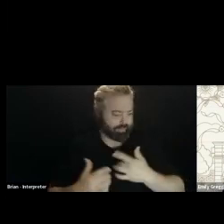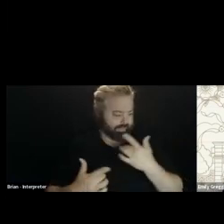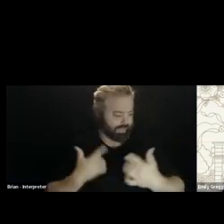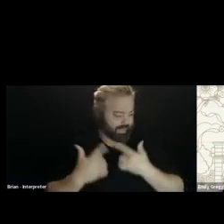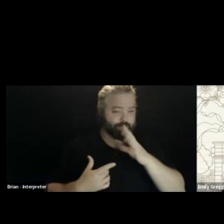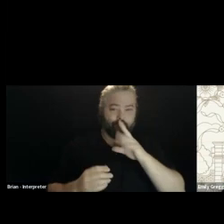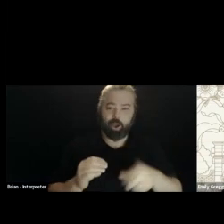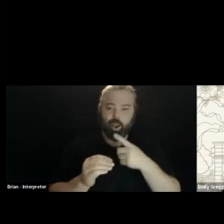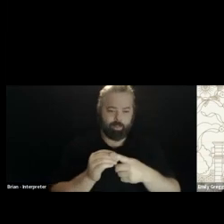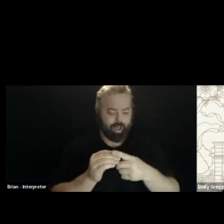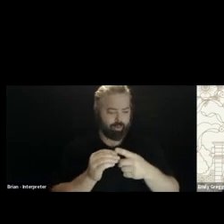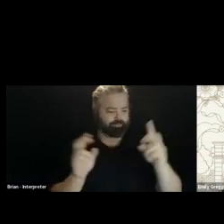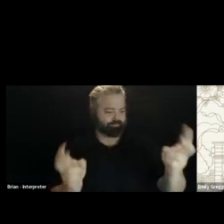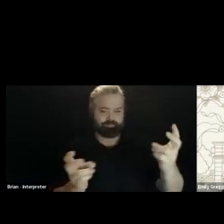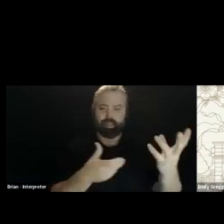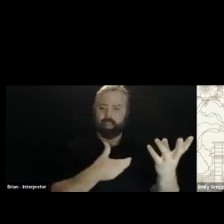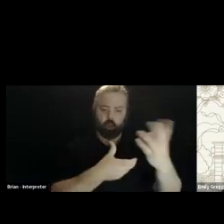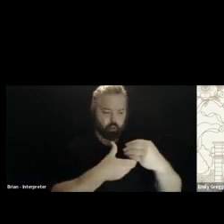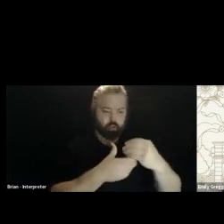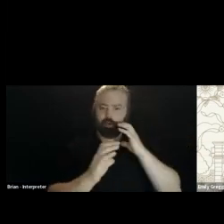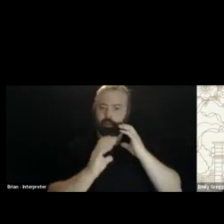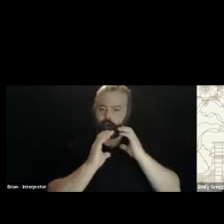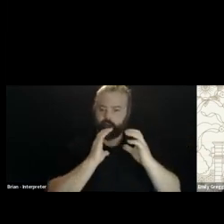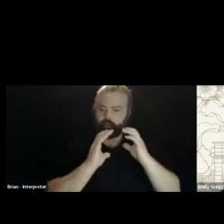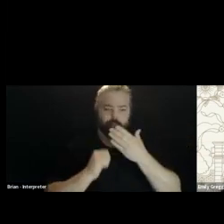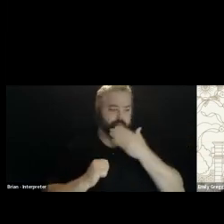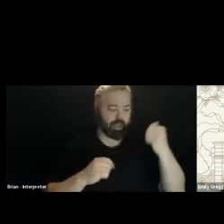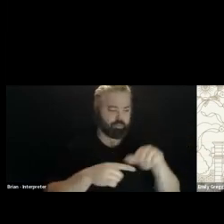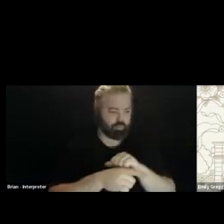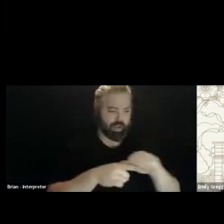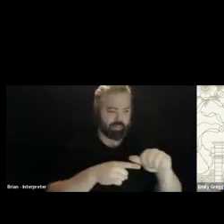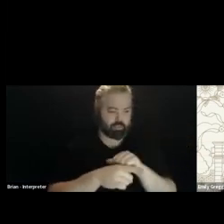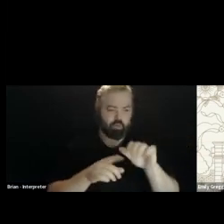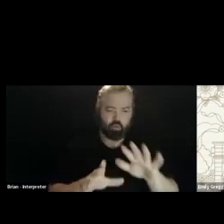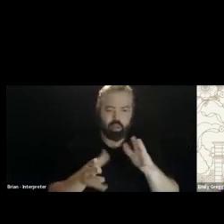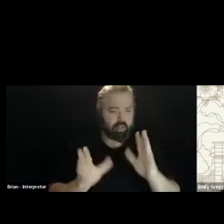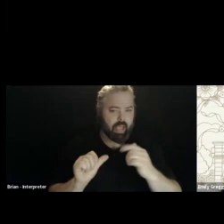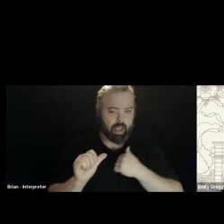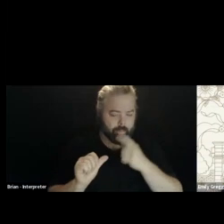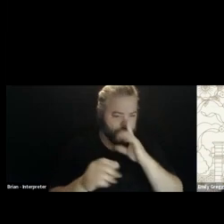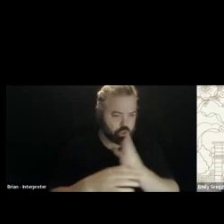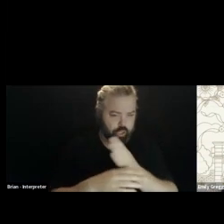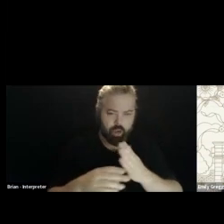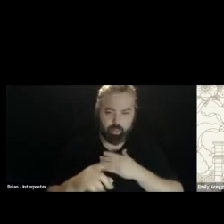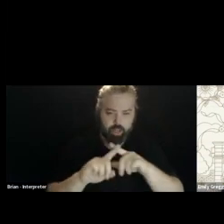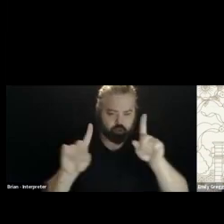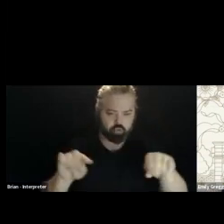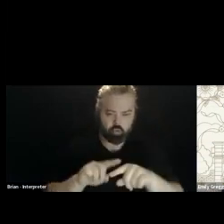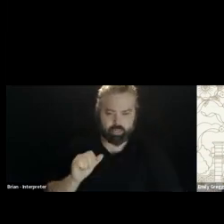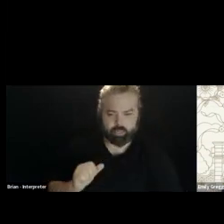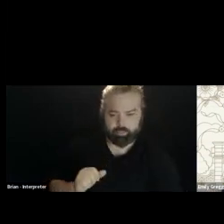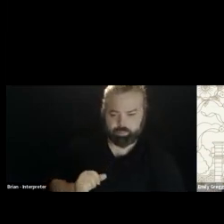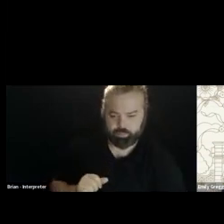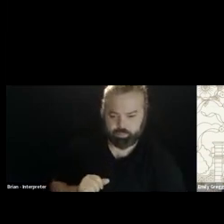inclusive communications best practices. So let me get my screen shared.